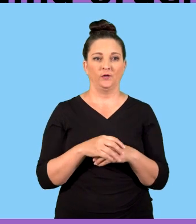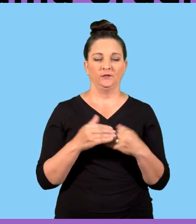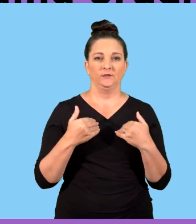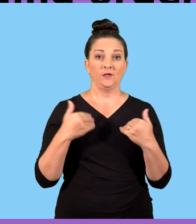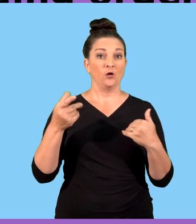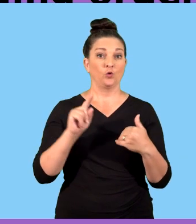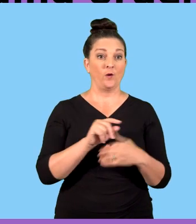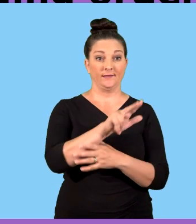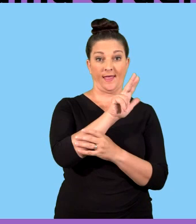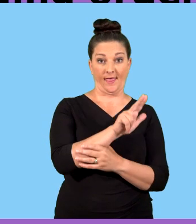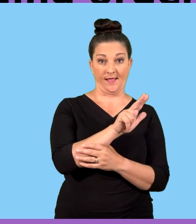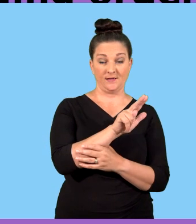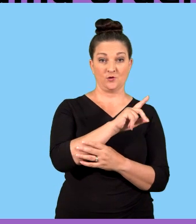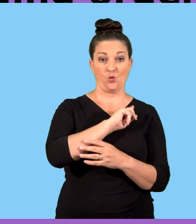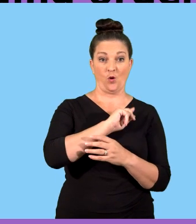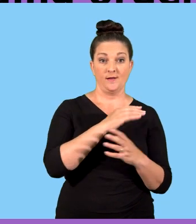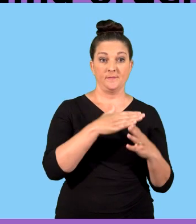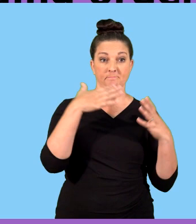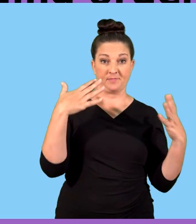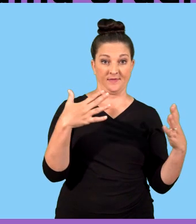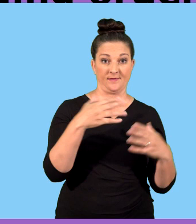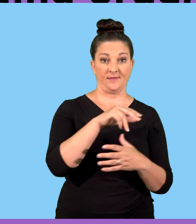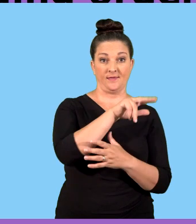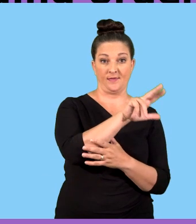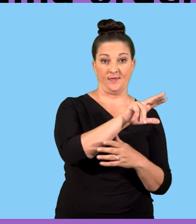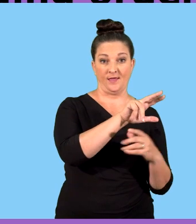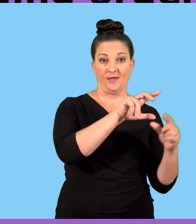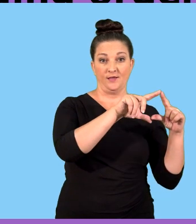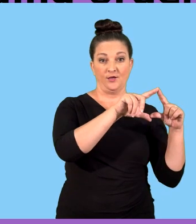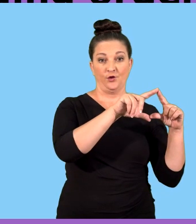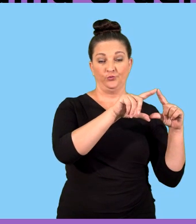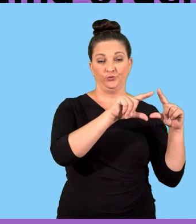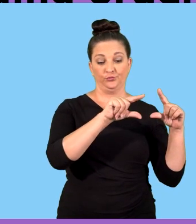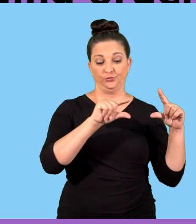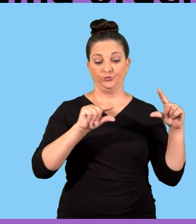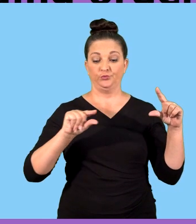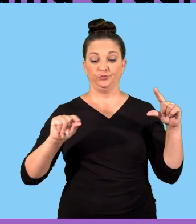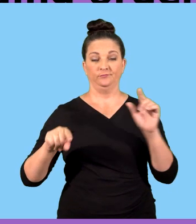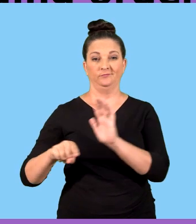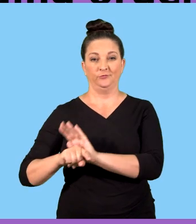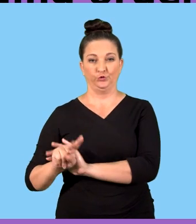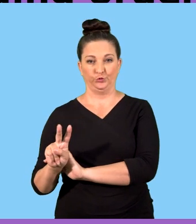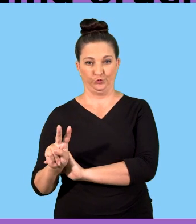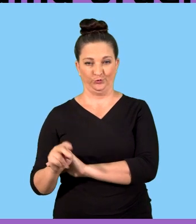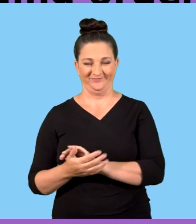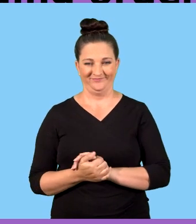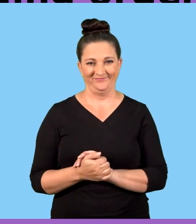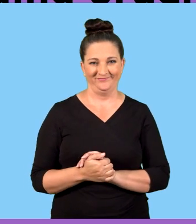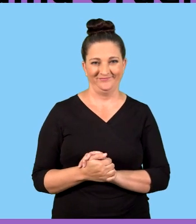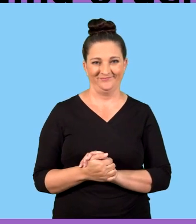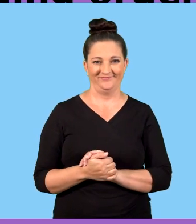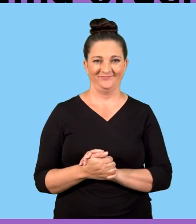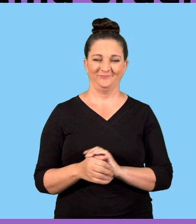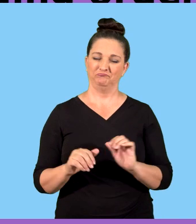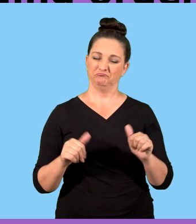we start with the 8, the largest value, and we count down until we get to the -2. All right,